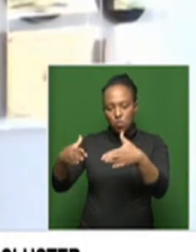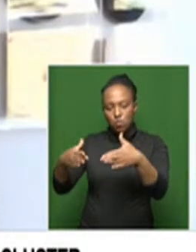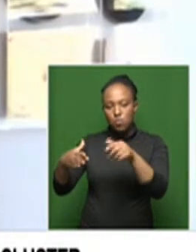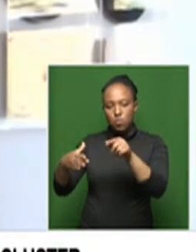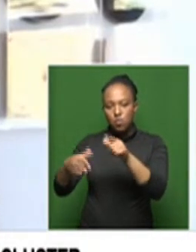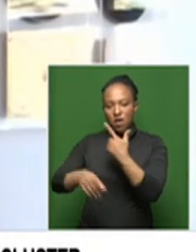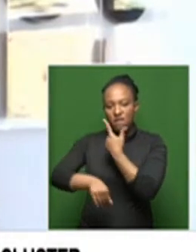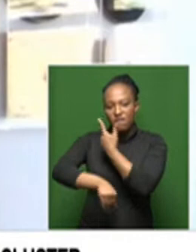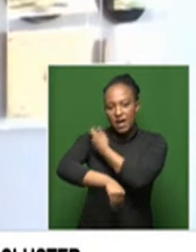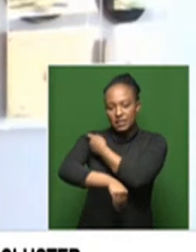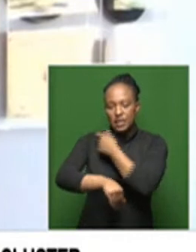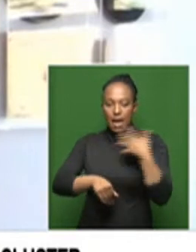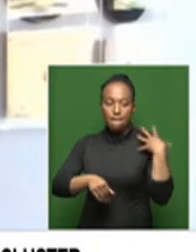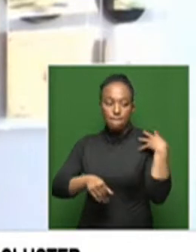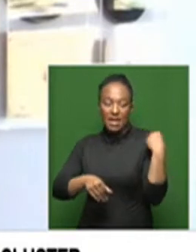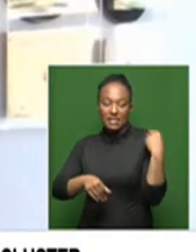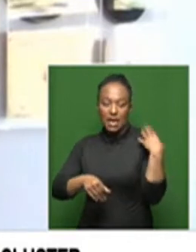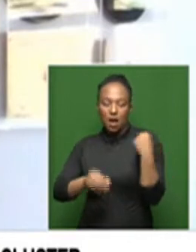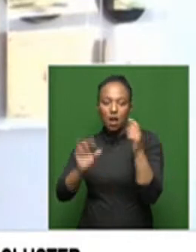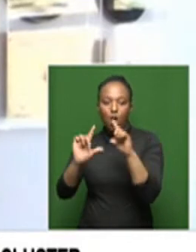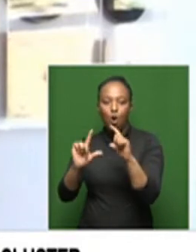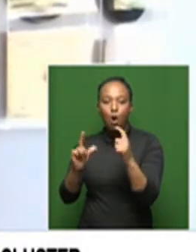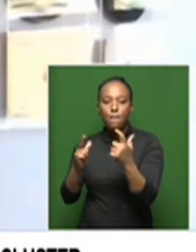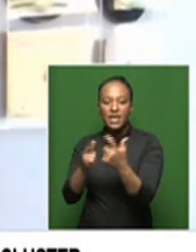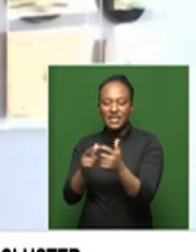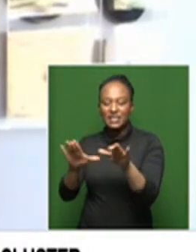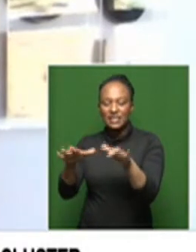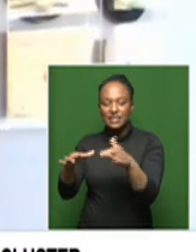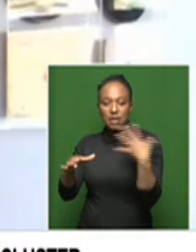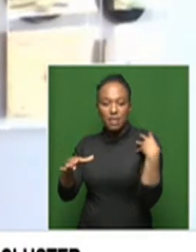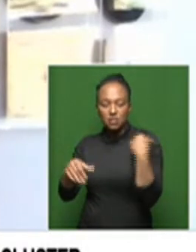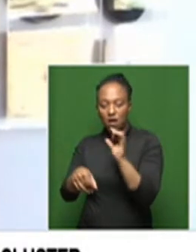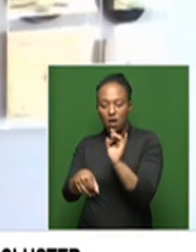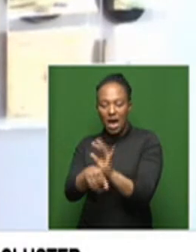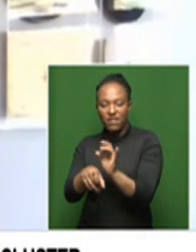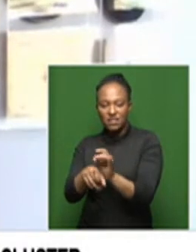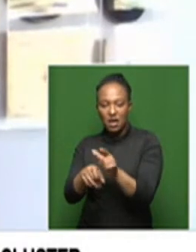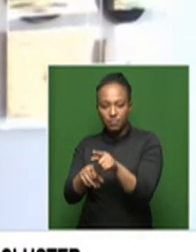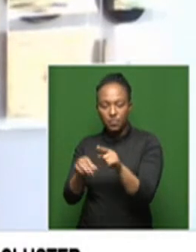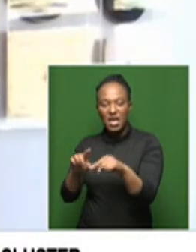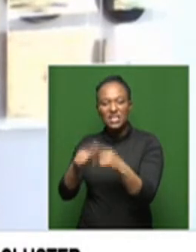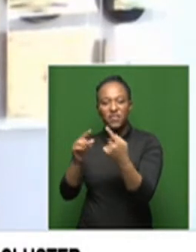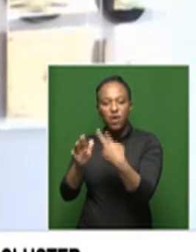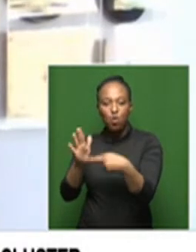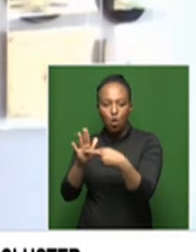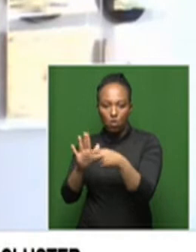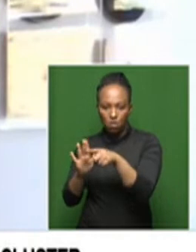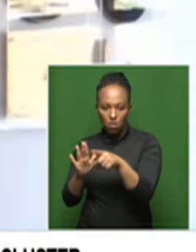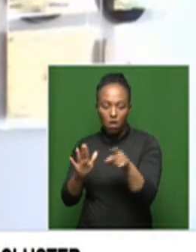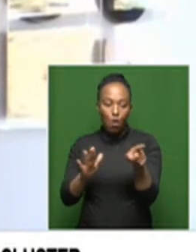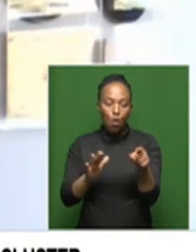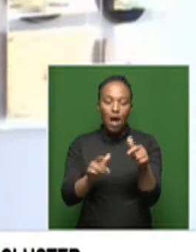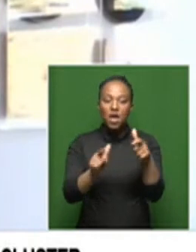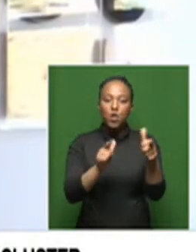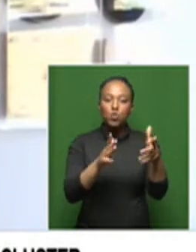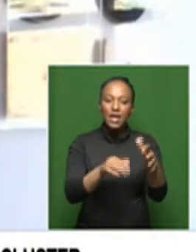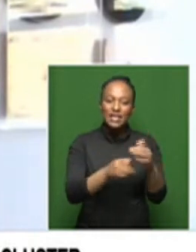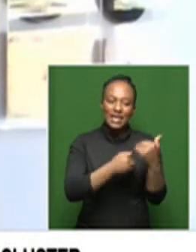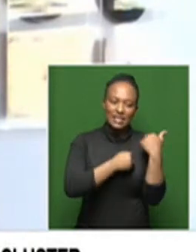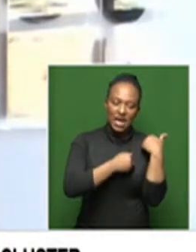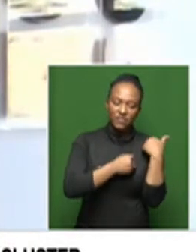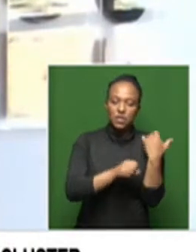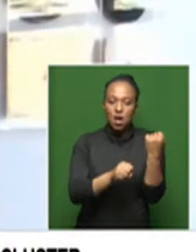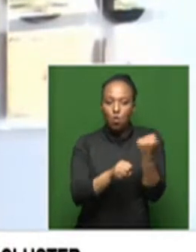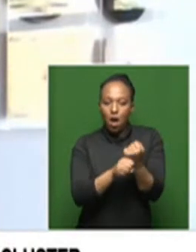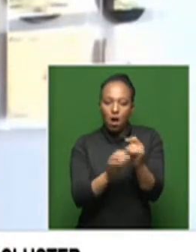Vaccine Ministerial Advisory Committee, and they have a slightly different role. While the regulator looks at safety, quality, and efficacy and